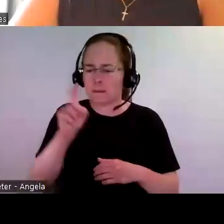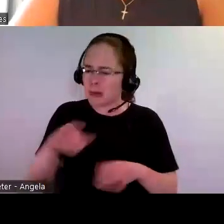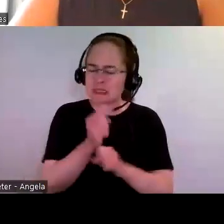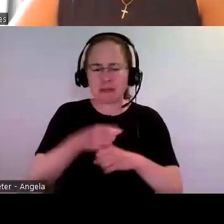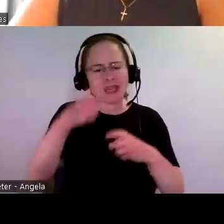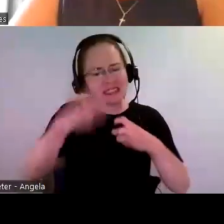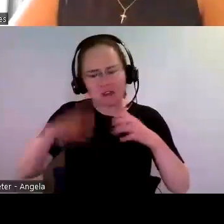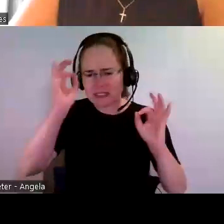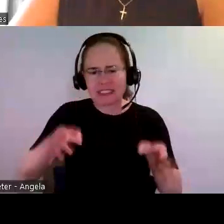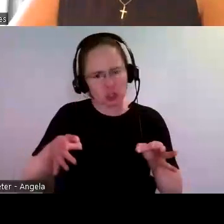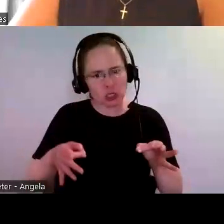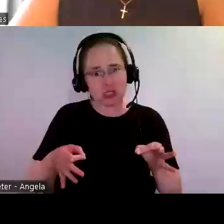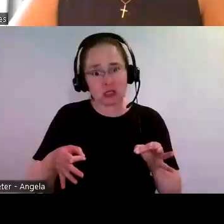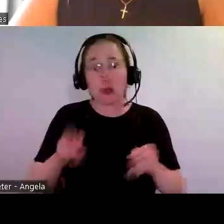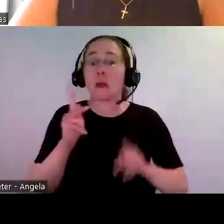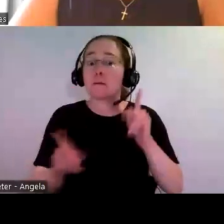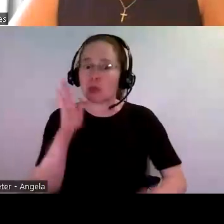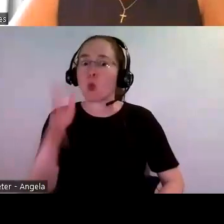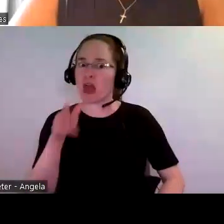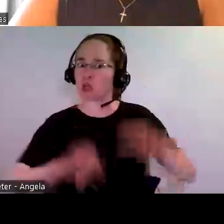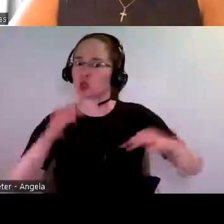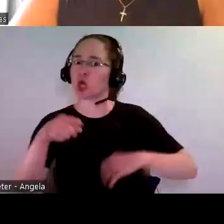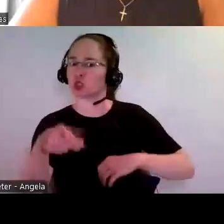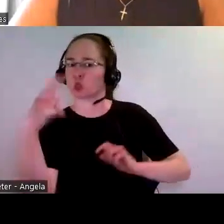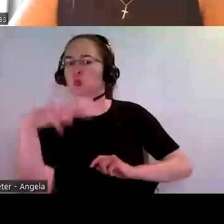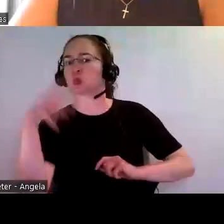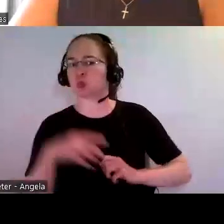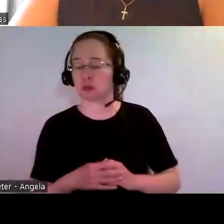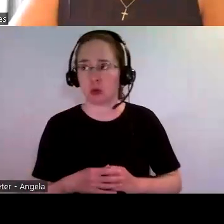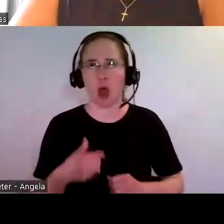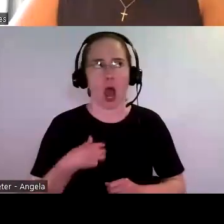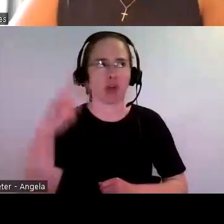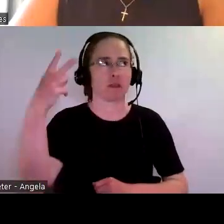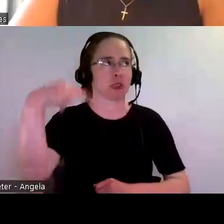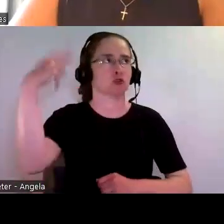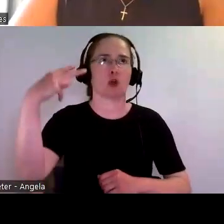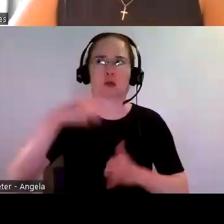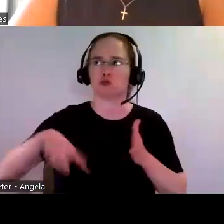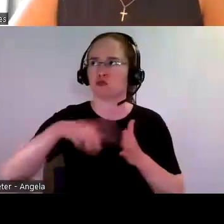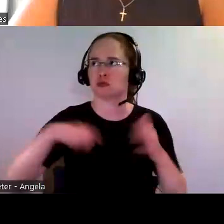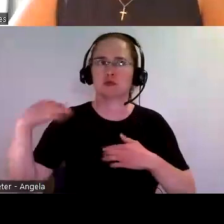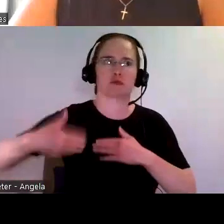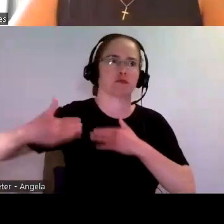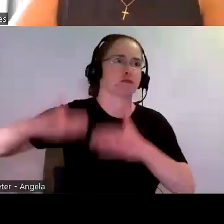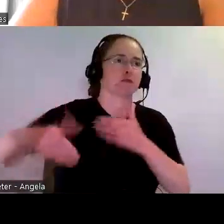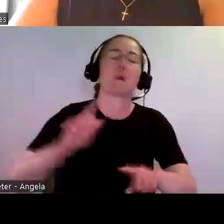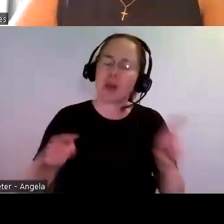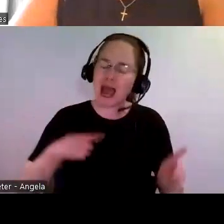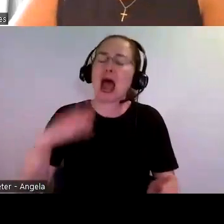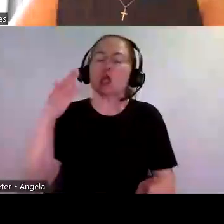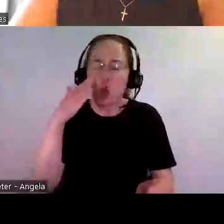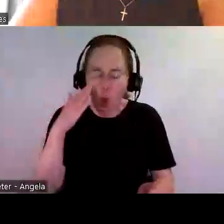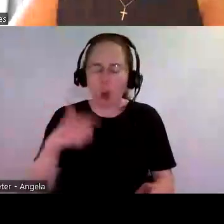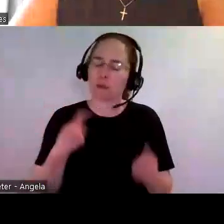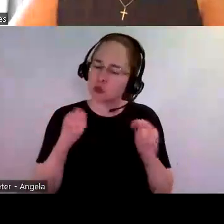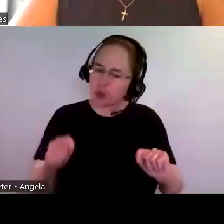tough decisions, and you're going to be judged. I have been judged every step of the way, but I know what I'm doing is in the